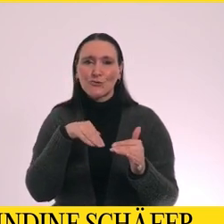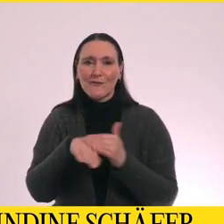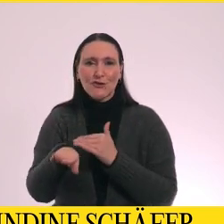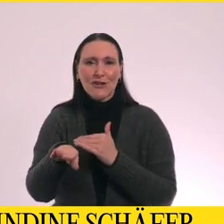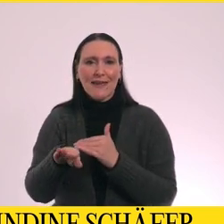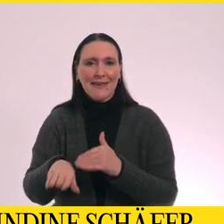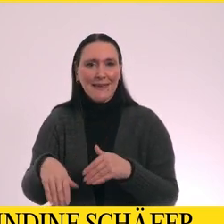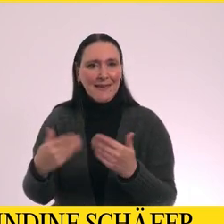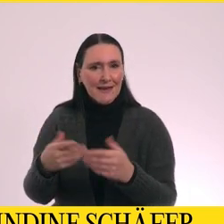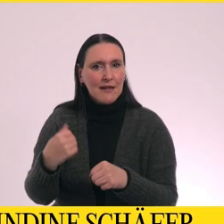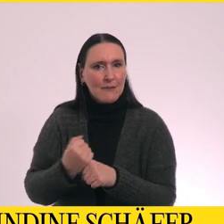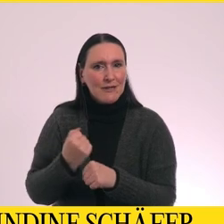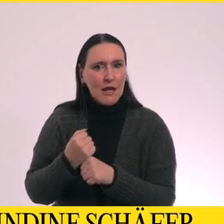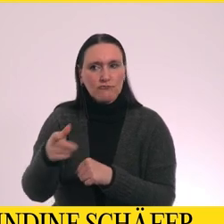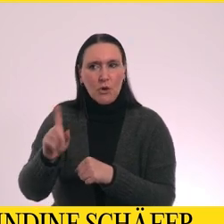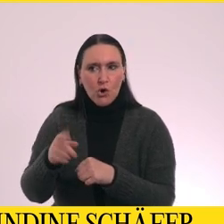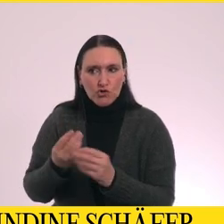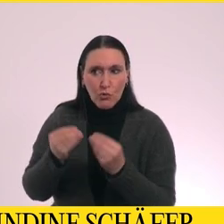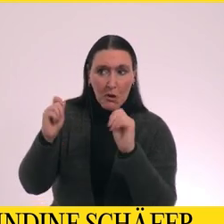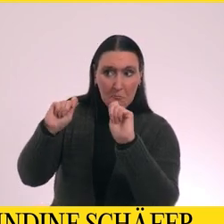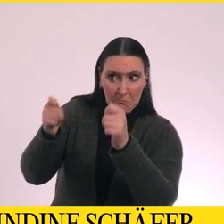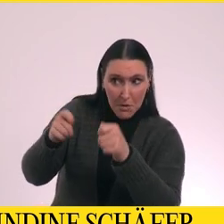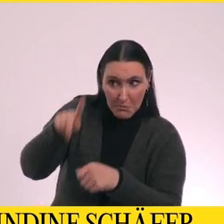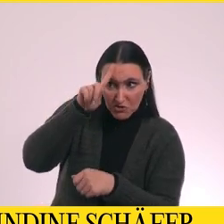on another hand, even if you are accepted